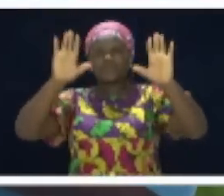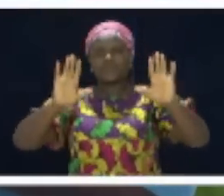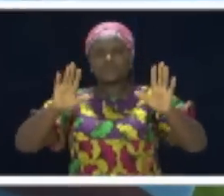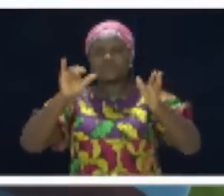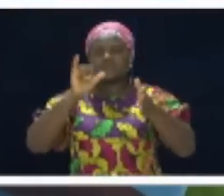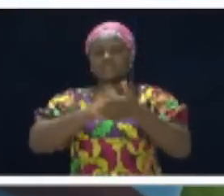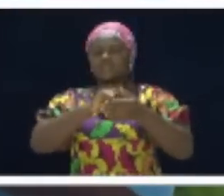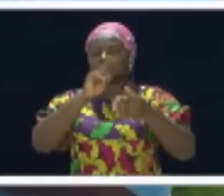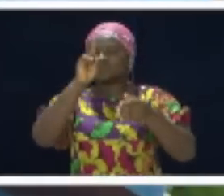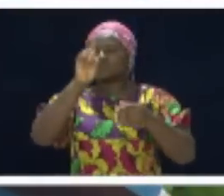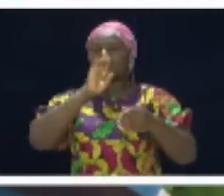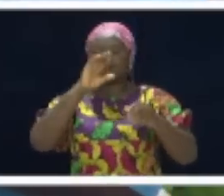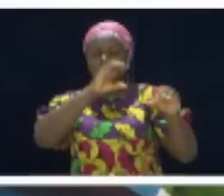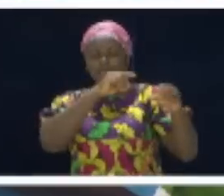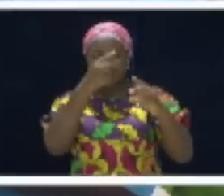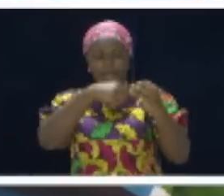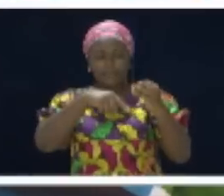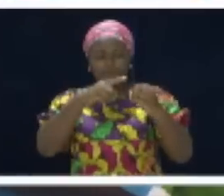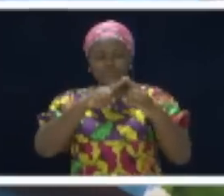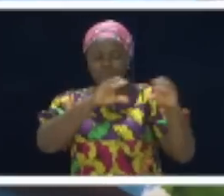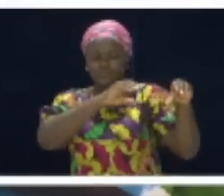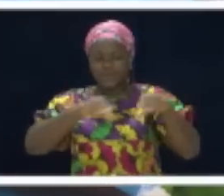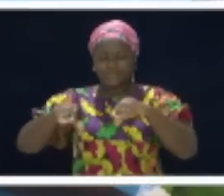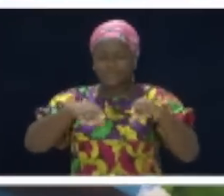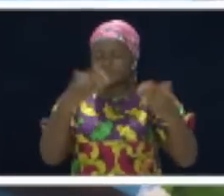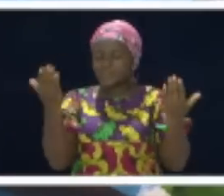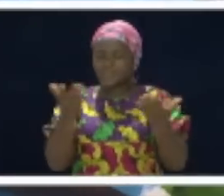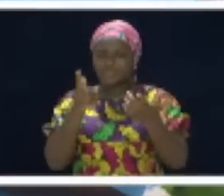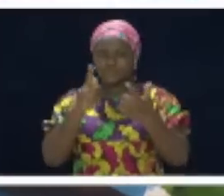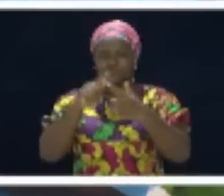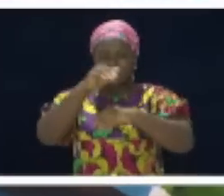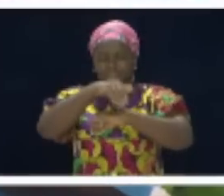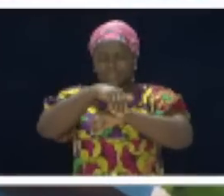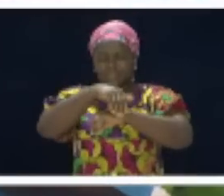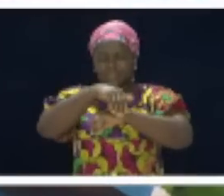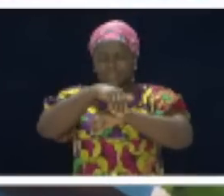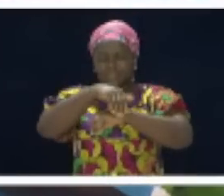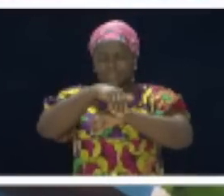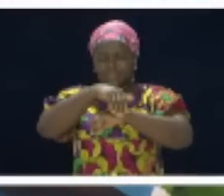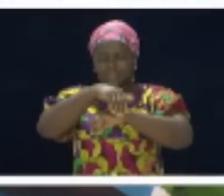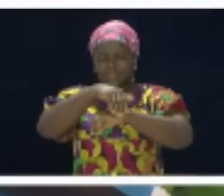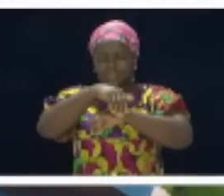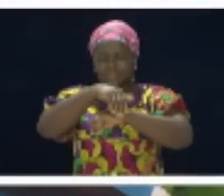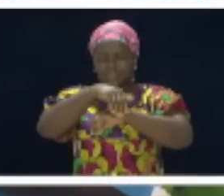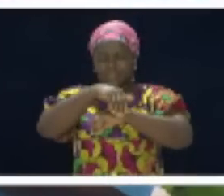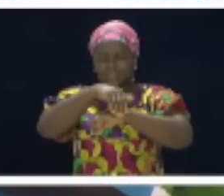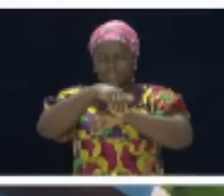perform tonight. Father, accept our thanks in Jesus' name.